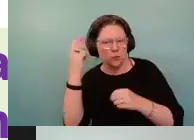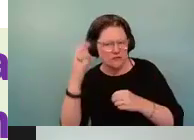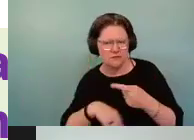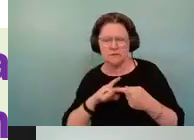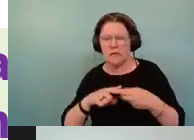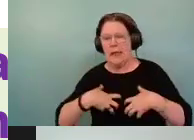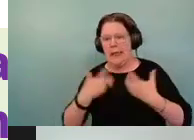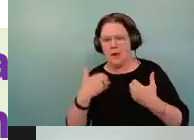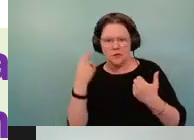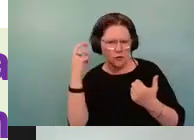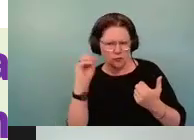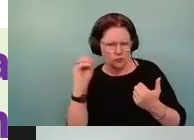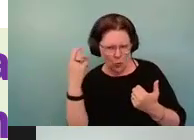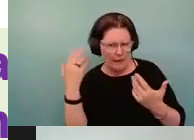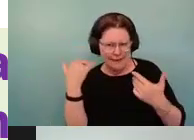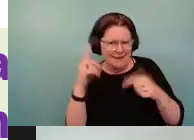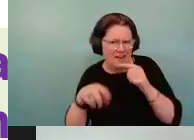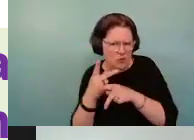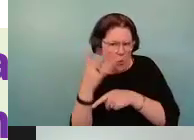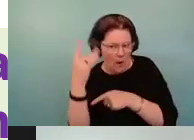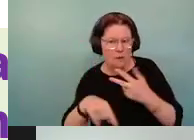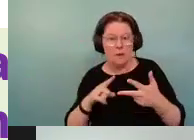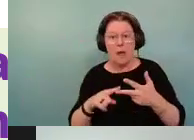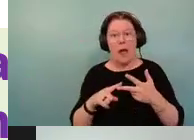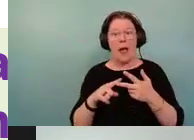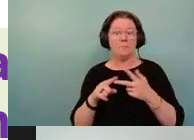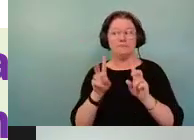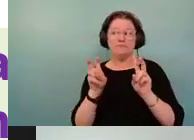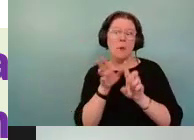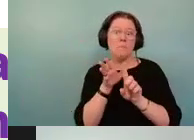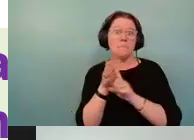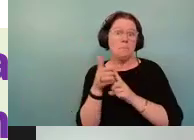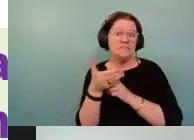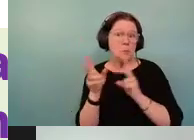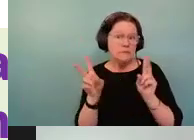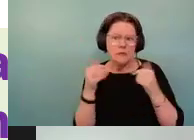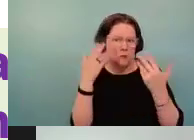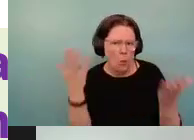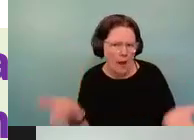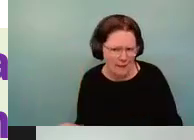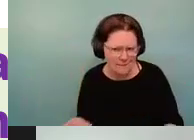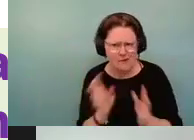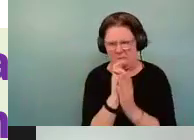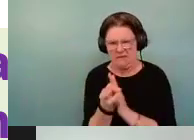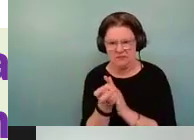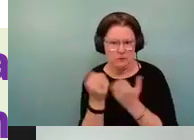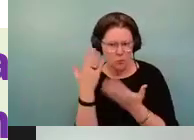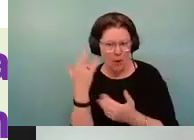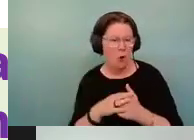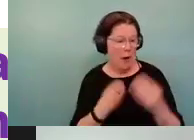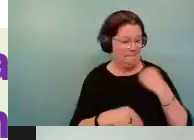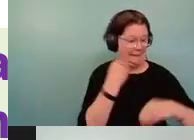I'm angry and I don't know why. I'm promiscuous and I don't know why. I'm eating a ton of